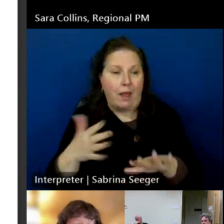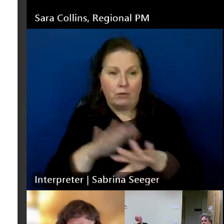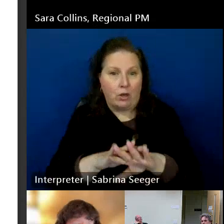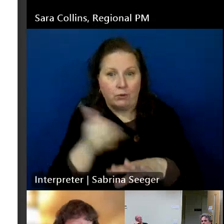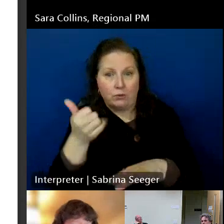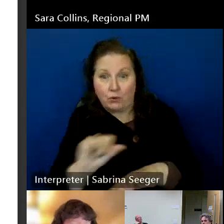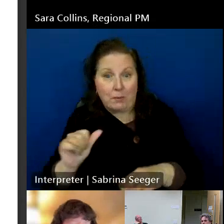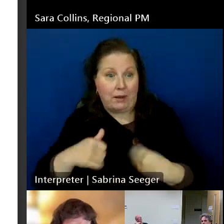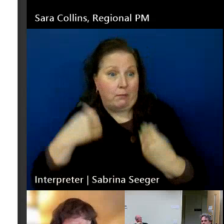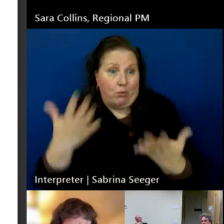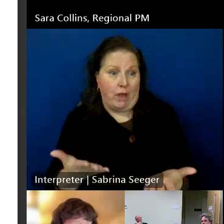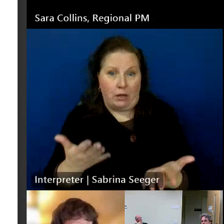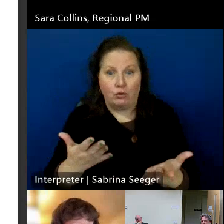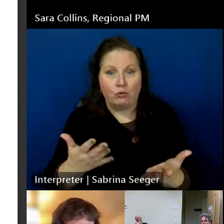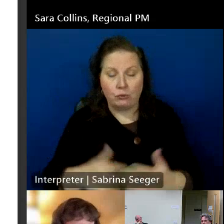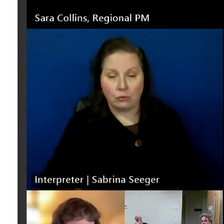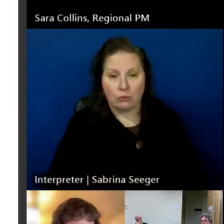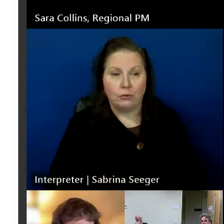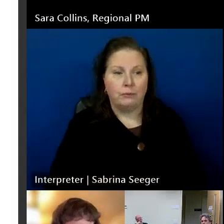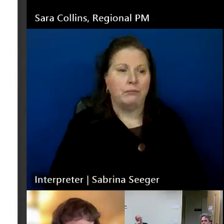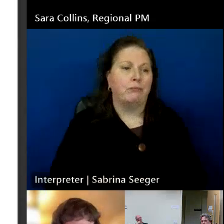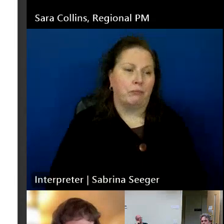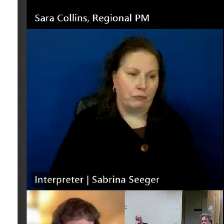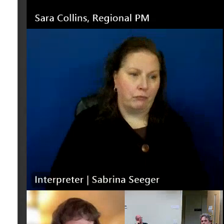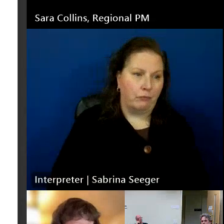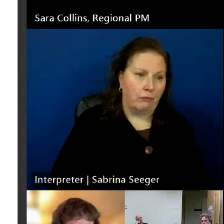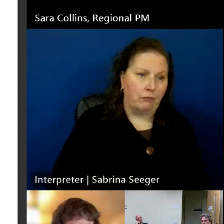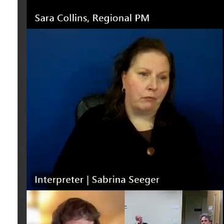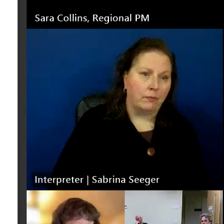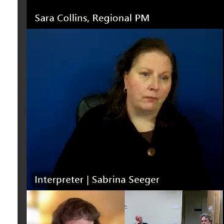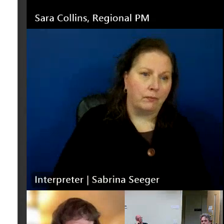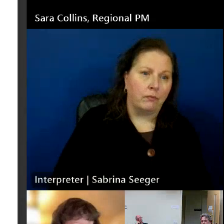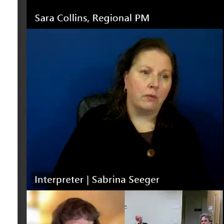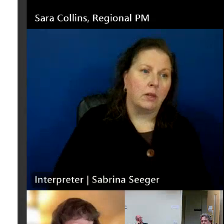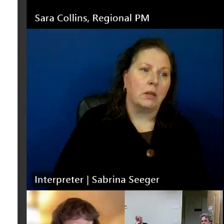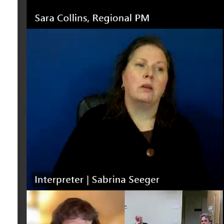provider. Next slide.